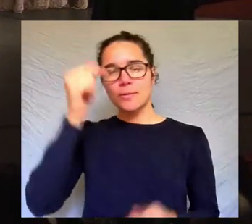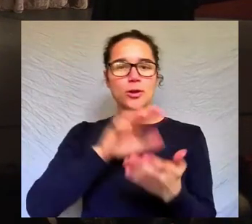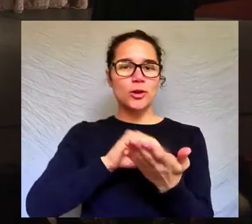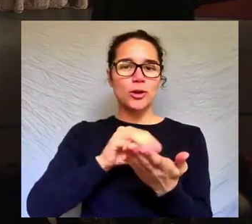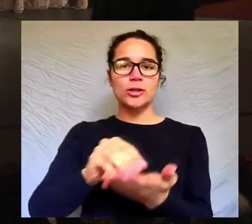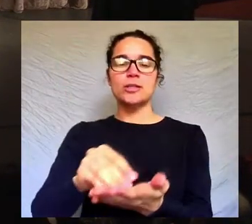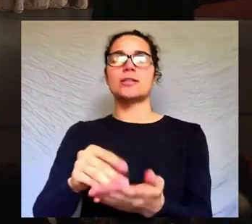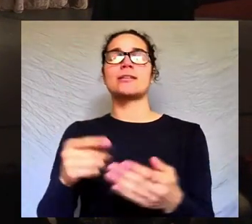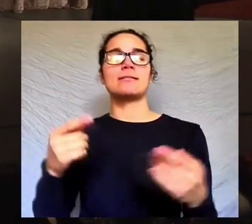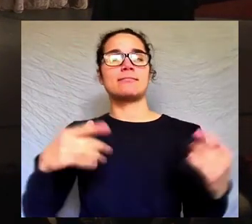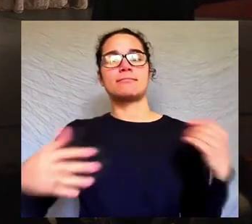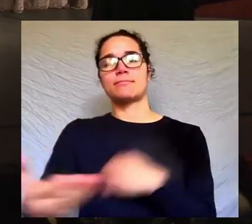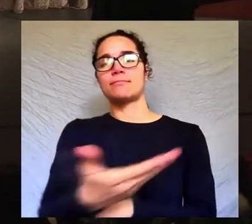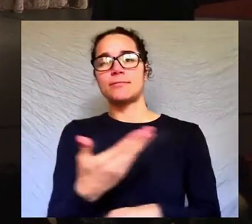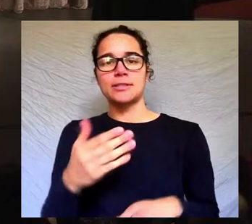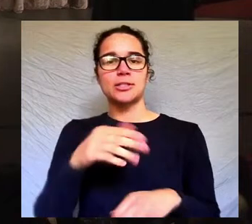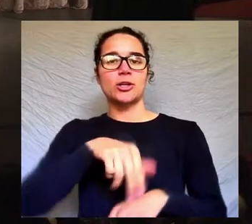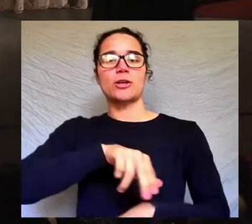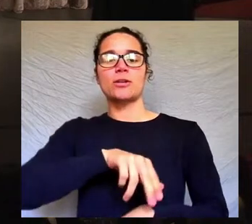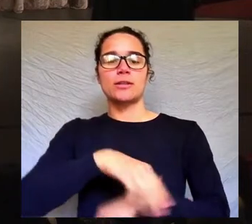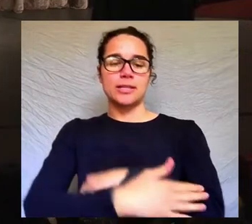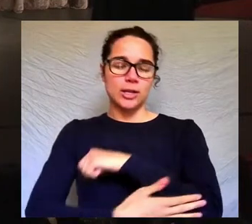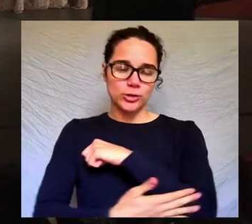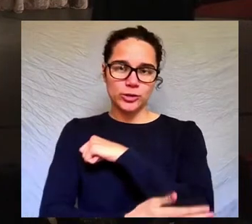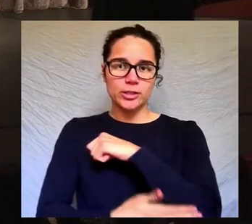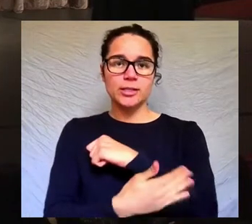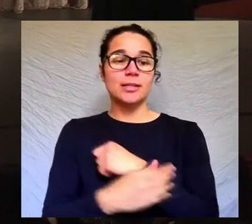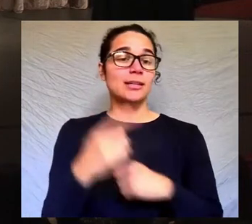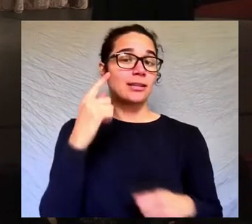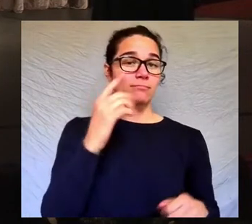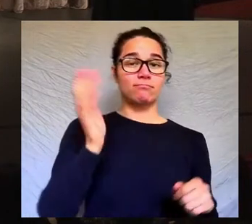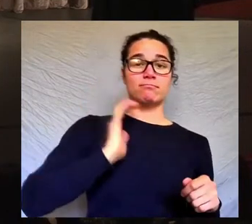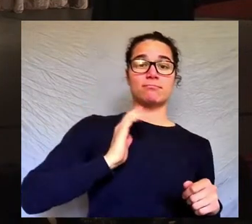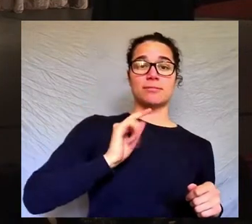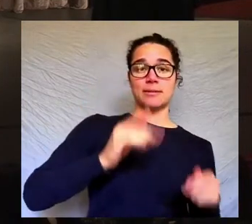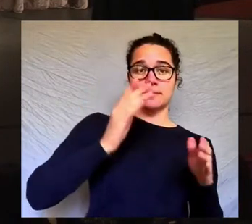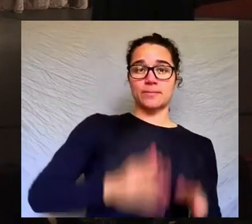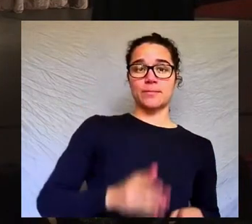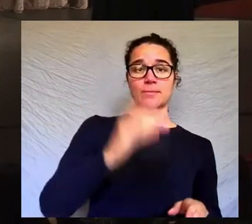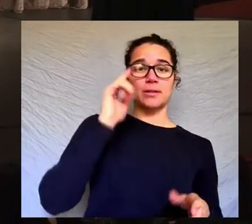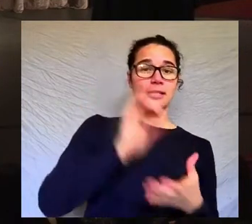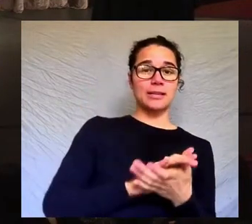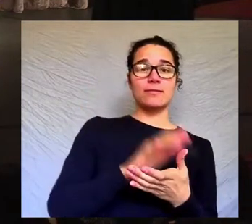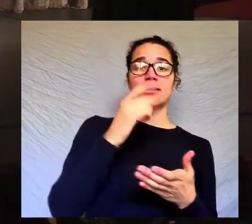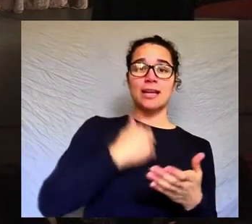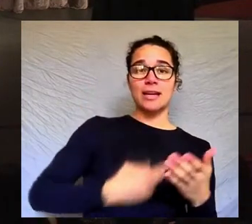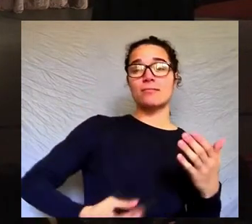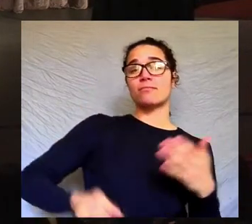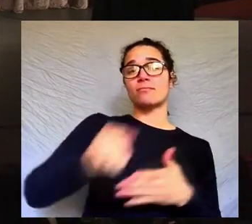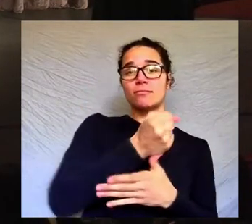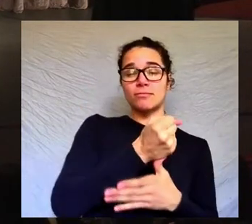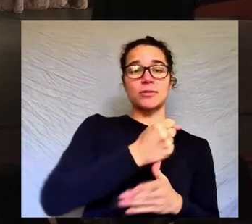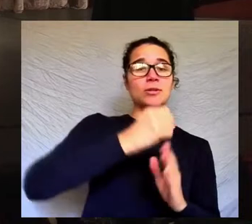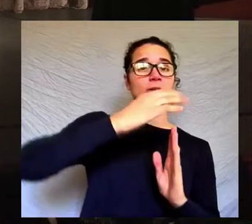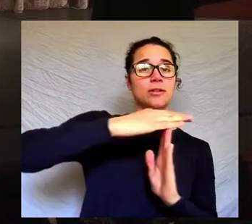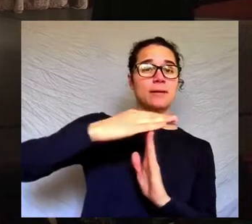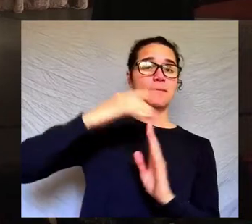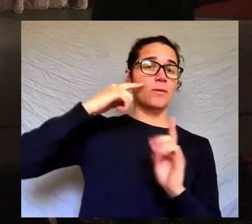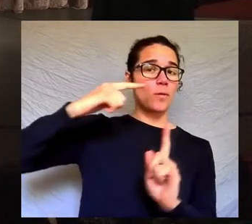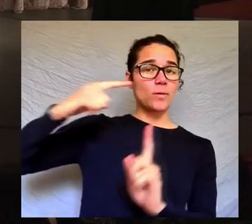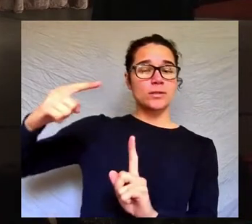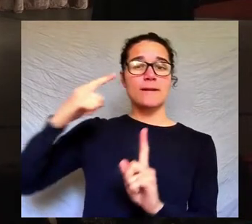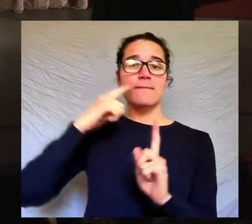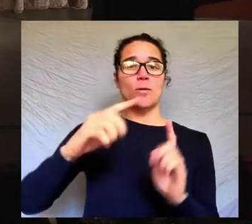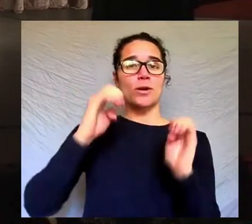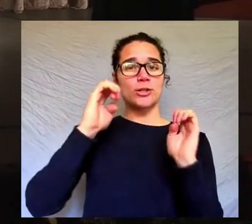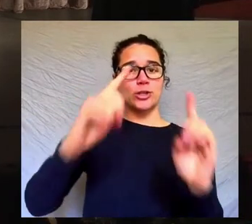the highest of goals of American education, and we are particularly delighted to host the productive convening that will occur here. Thank